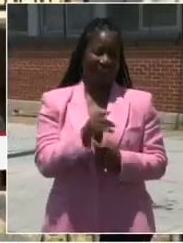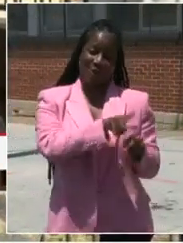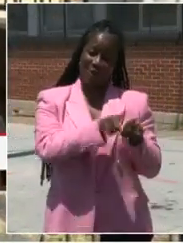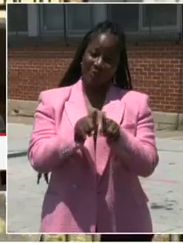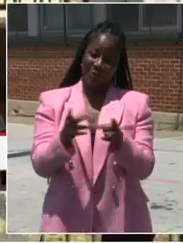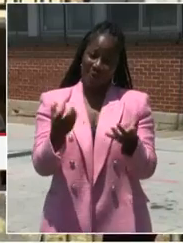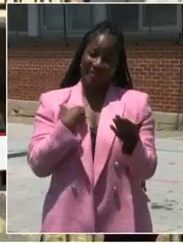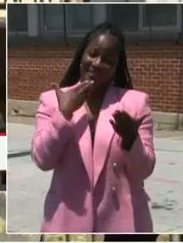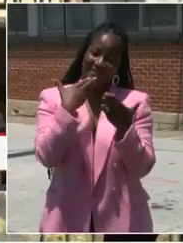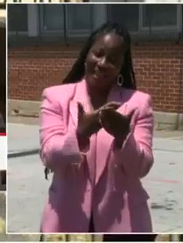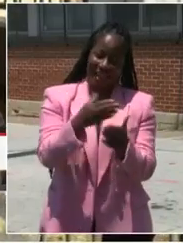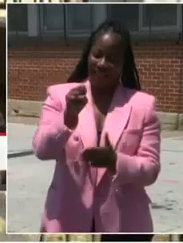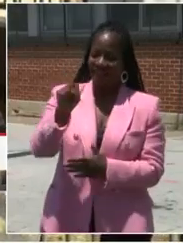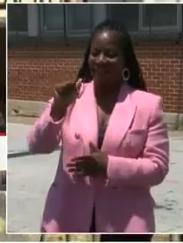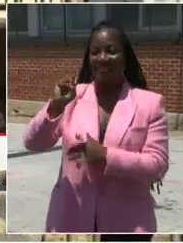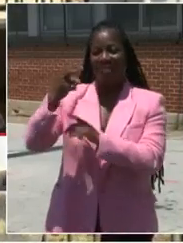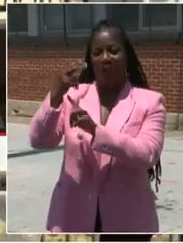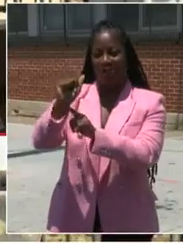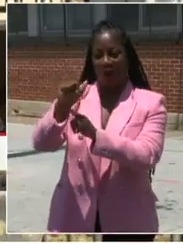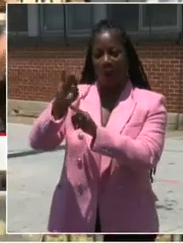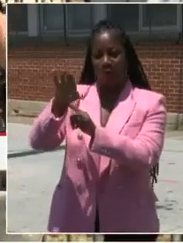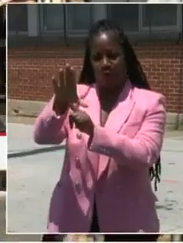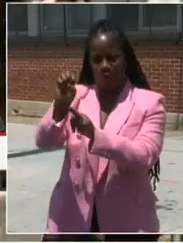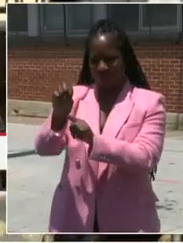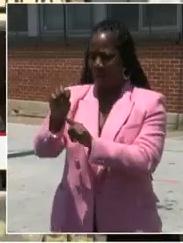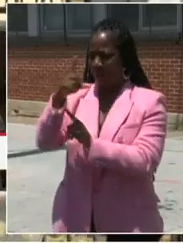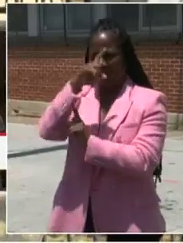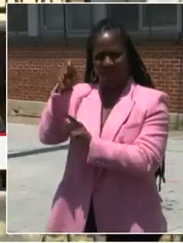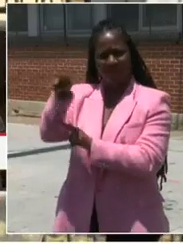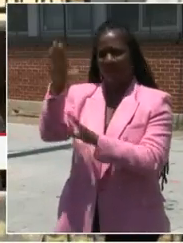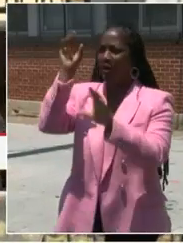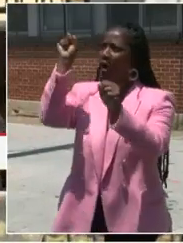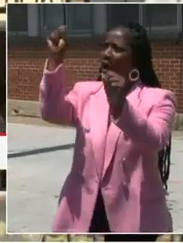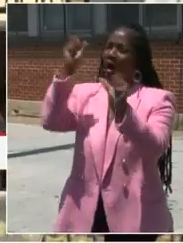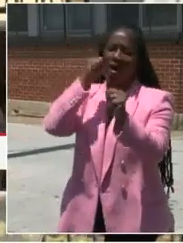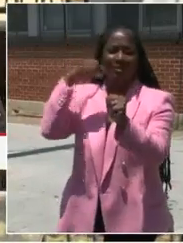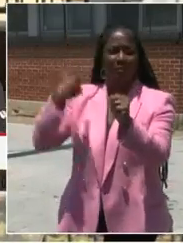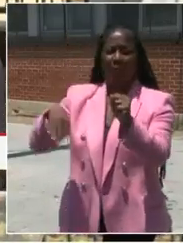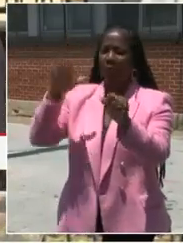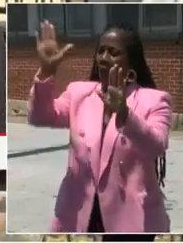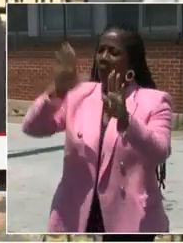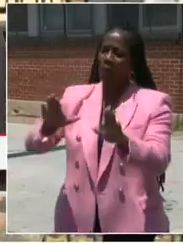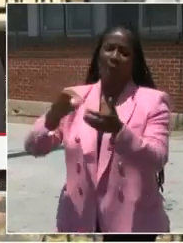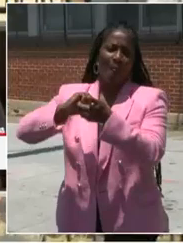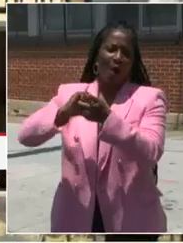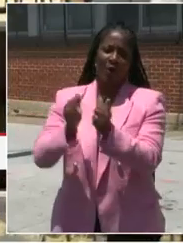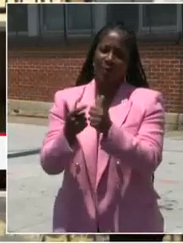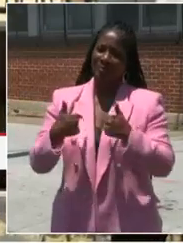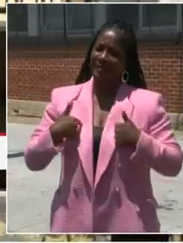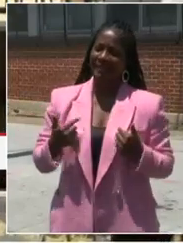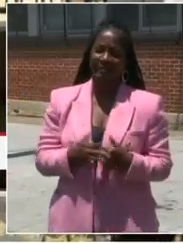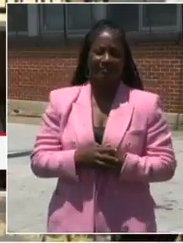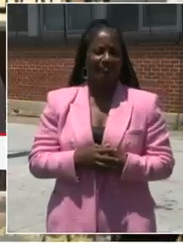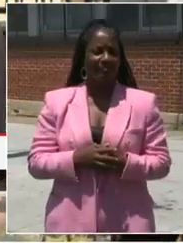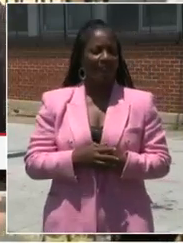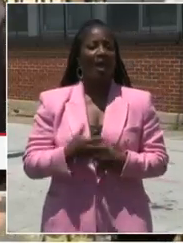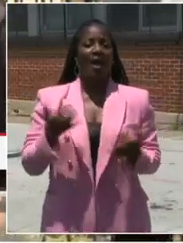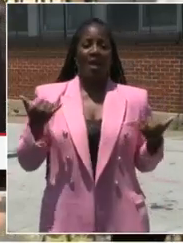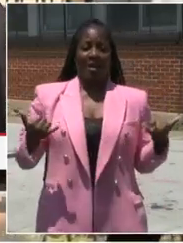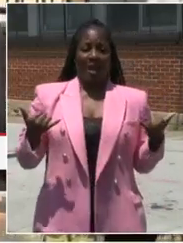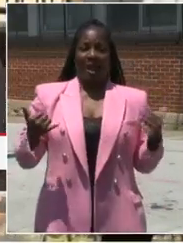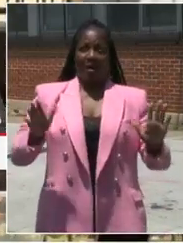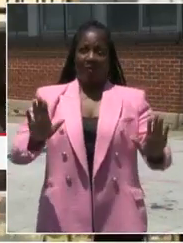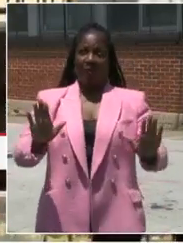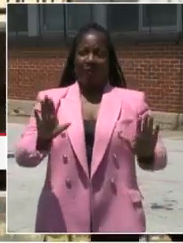also thank Sasha Bruce for being such an awesome partner. It is my honor,